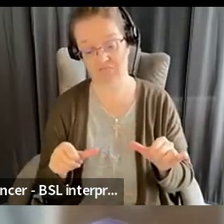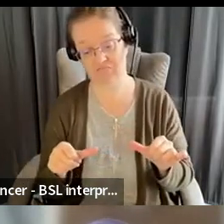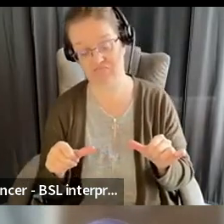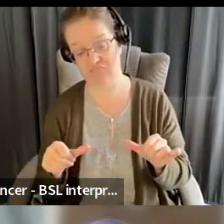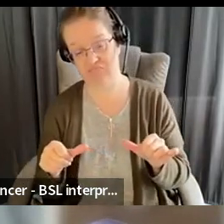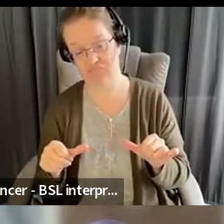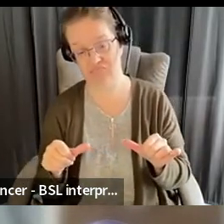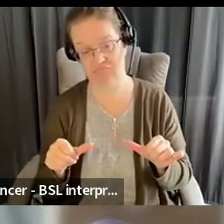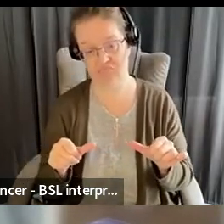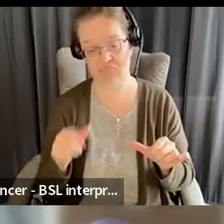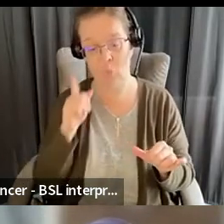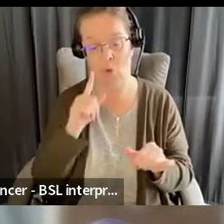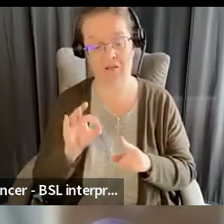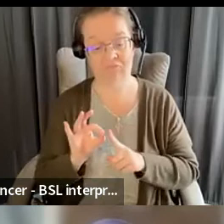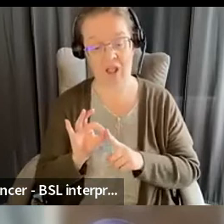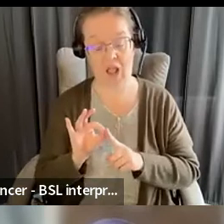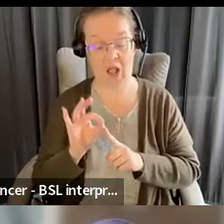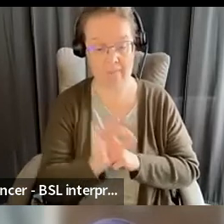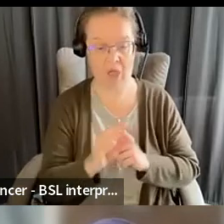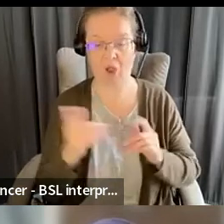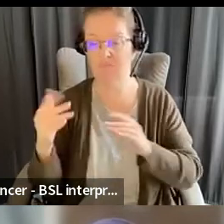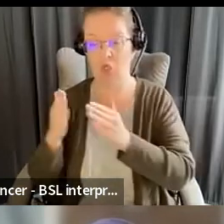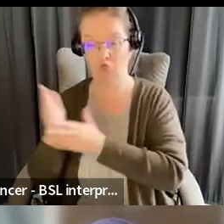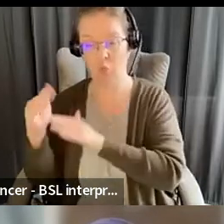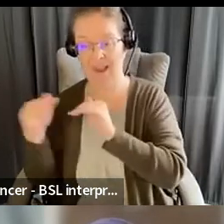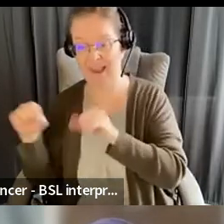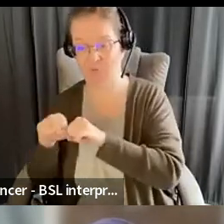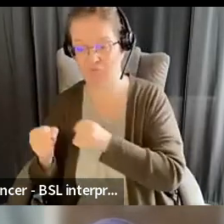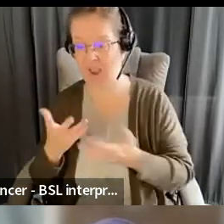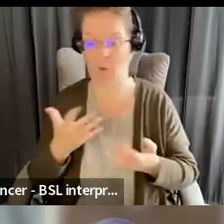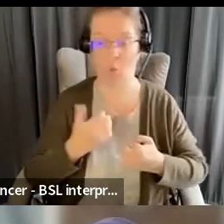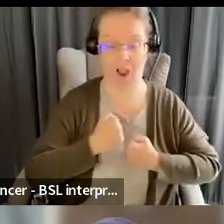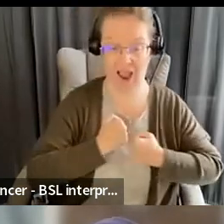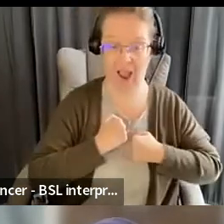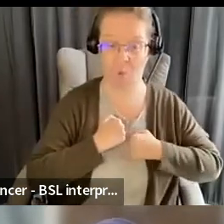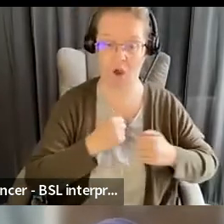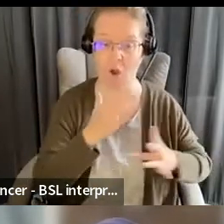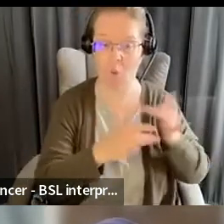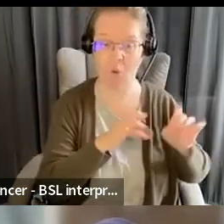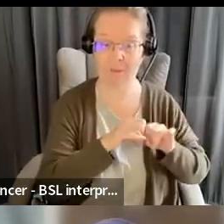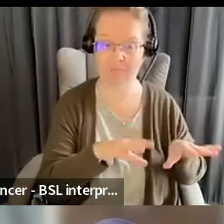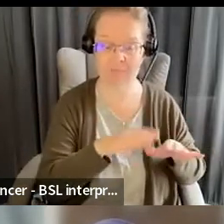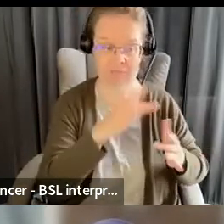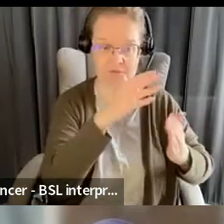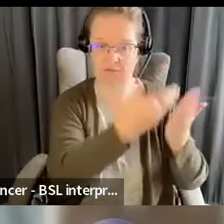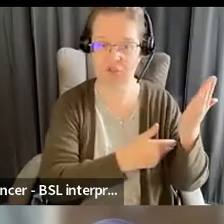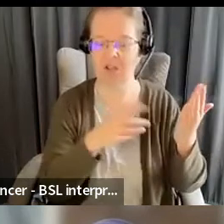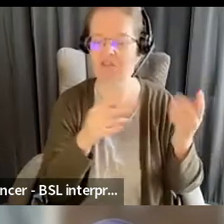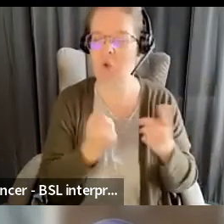at point of application, whether that's through the Even Break site or on our careers site, there's an opportunity early on